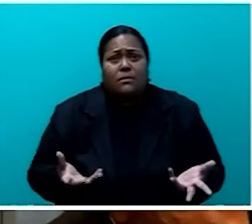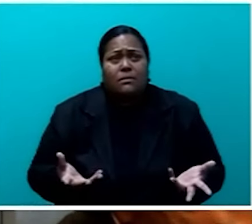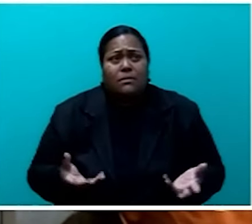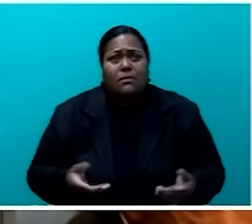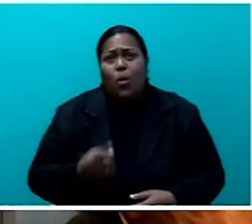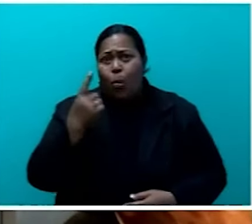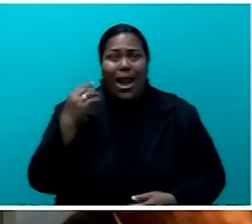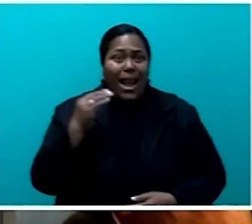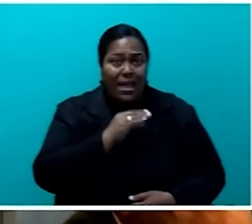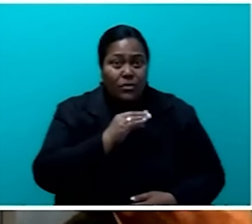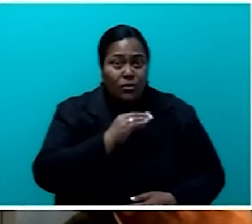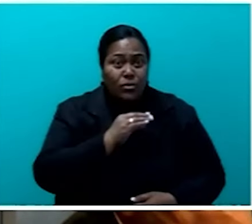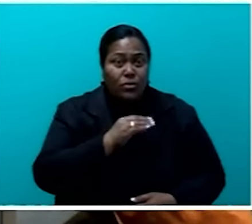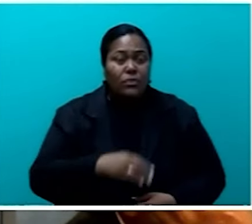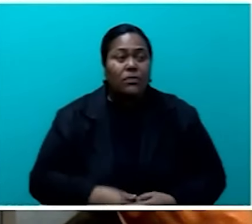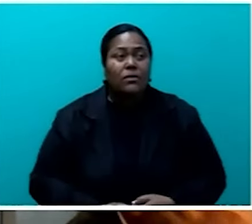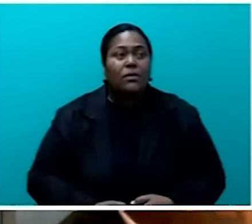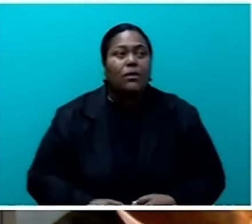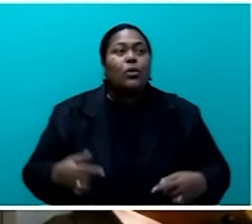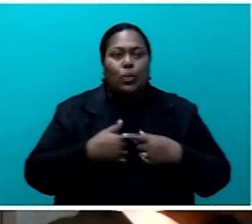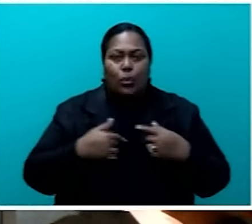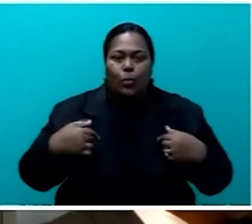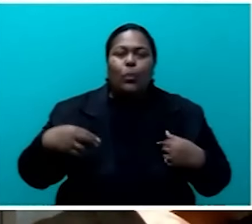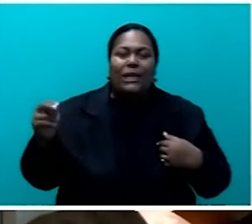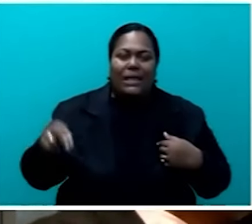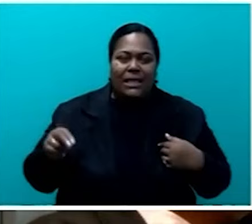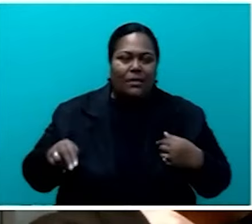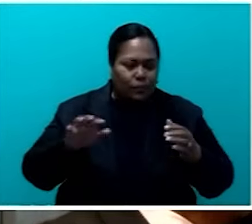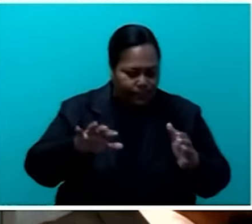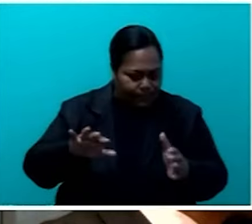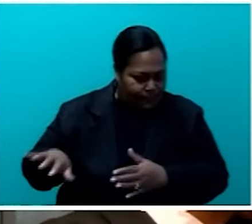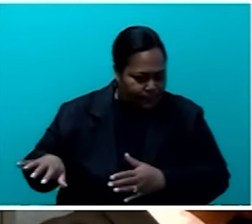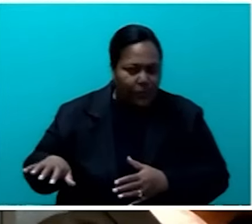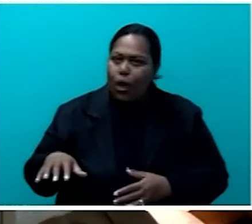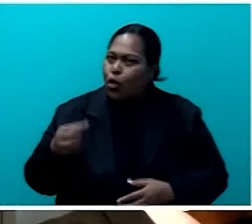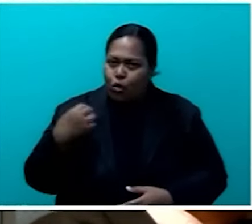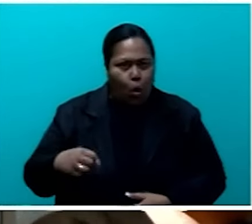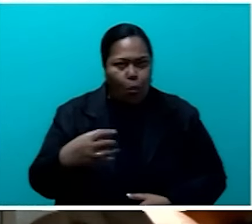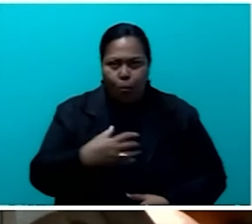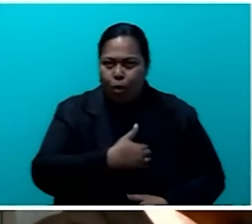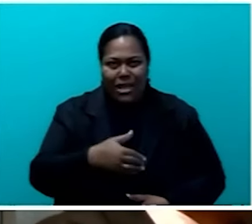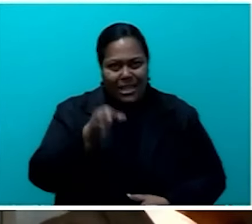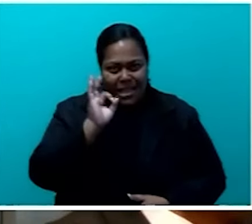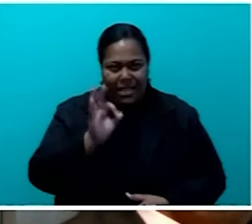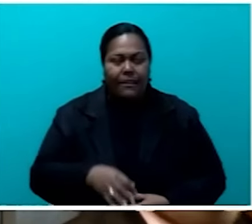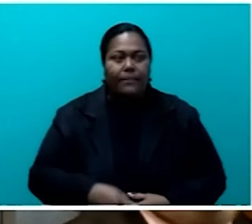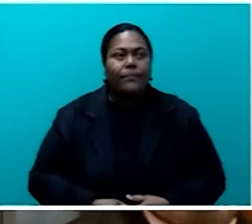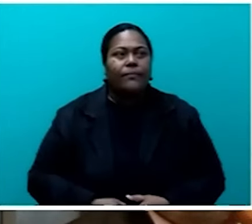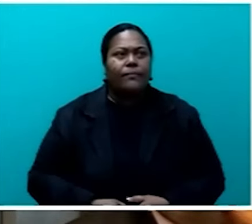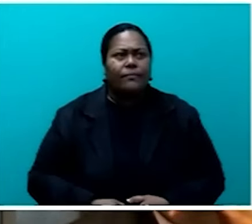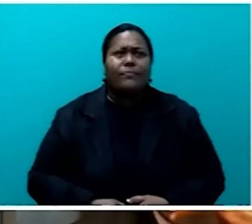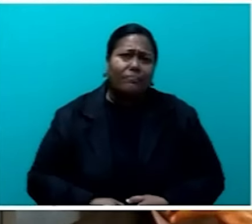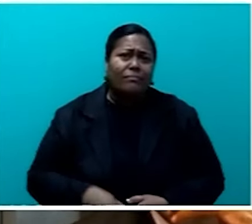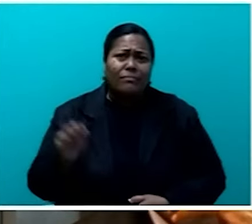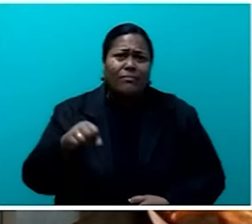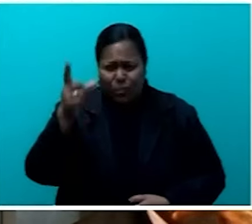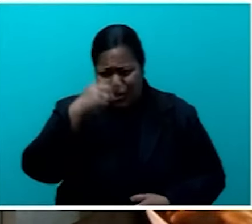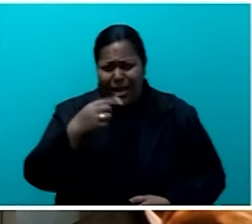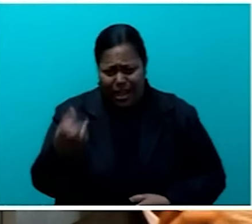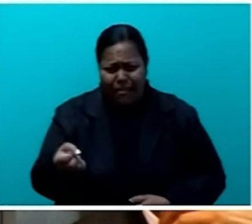lunch. We need to move away and we should. Yeah, we can have molly